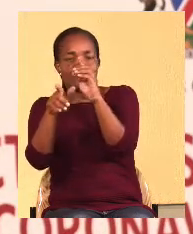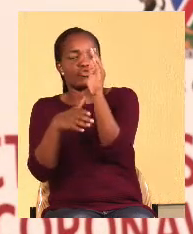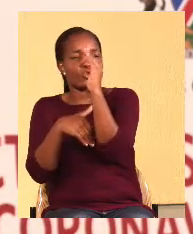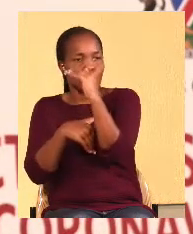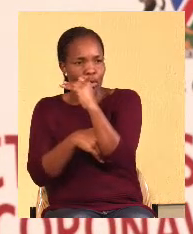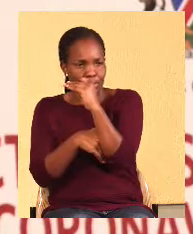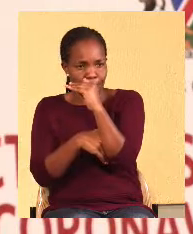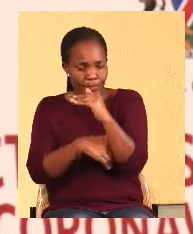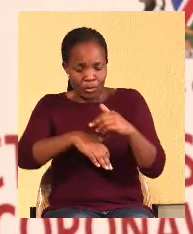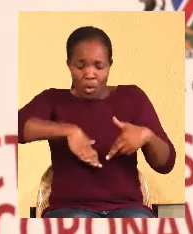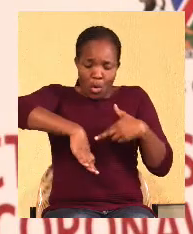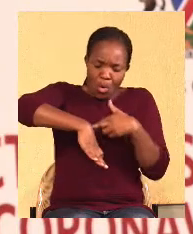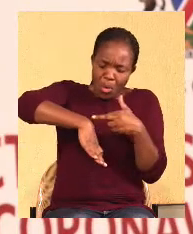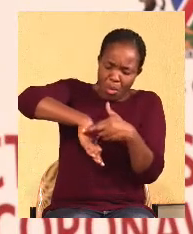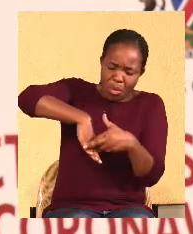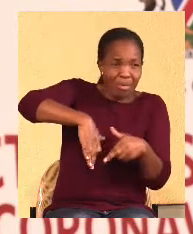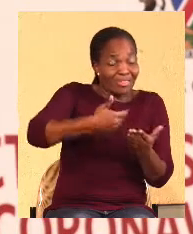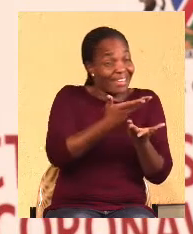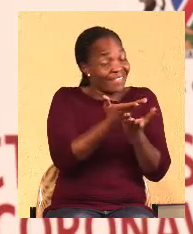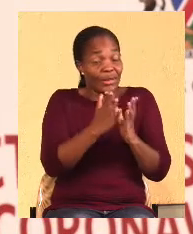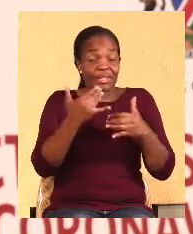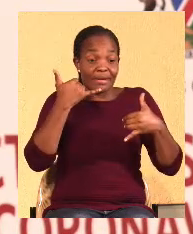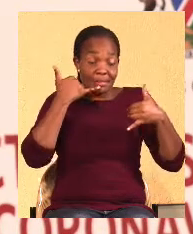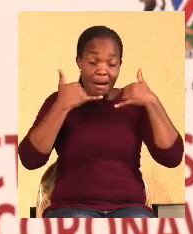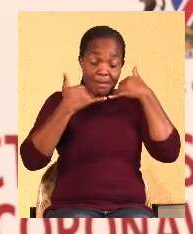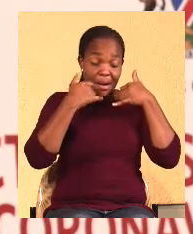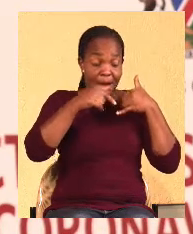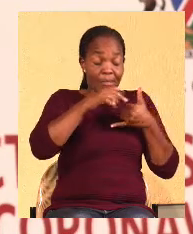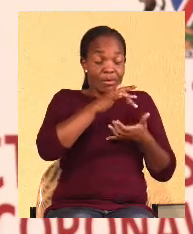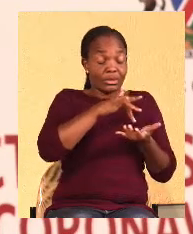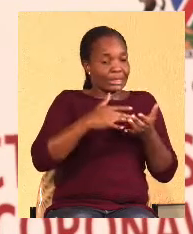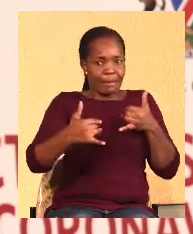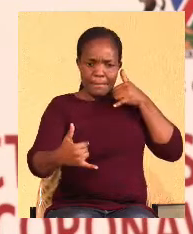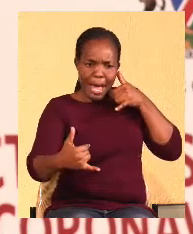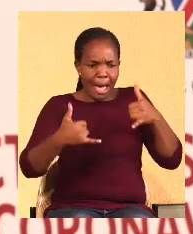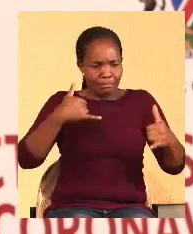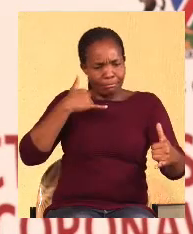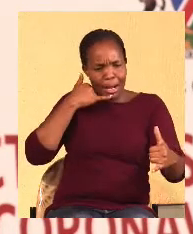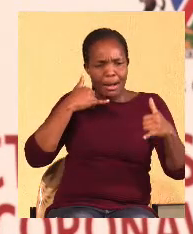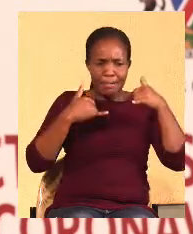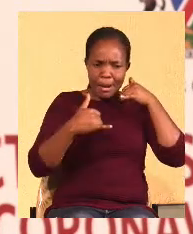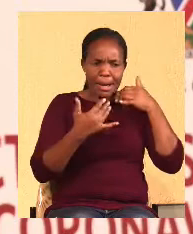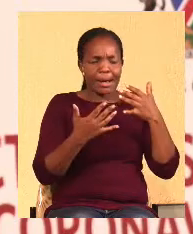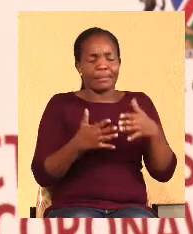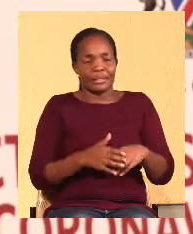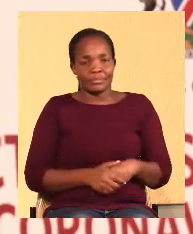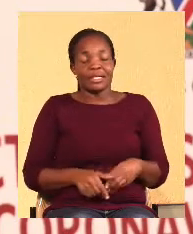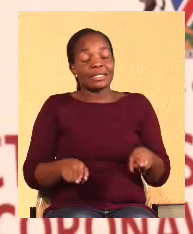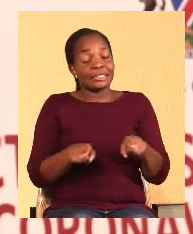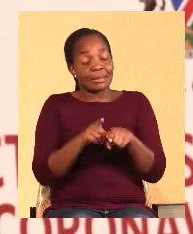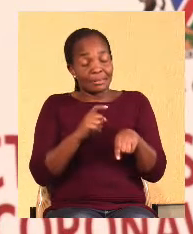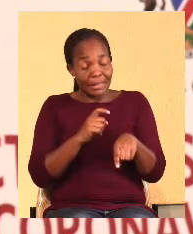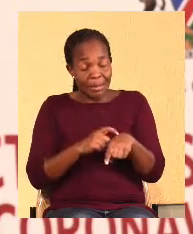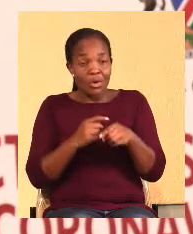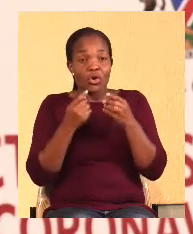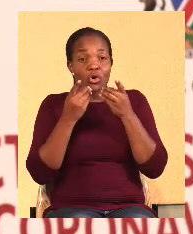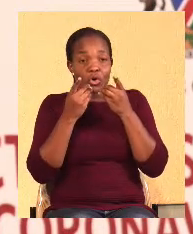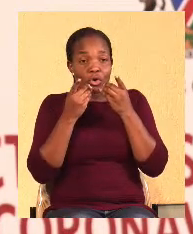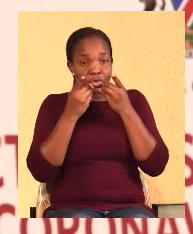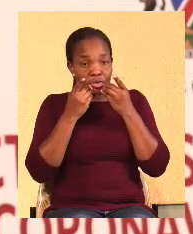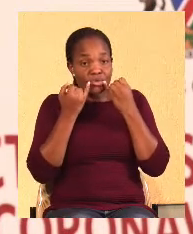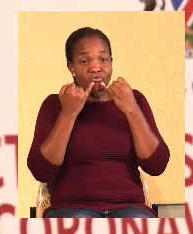all the regions in the country. At the same time, we are also conducting research and preserve data collected for the future